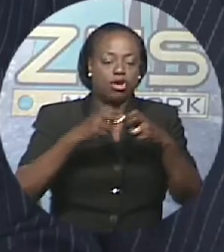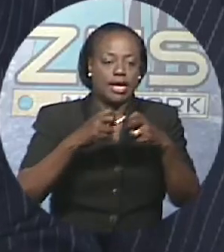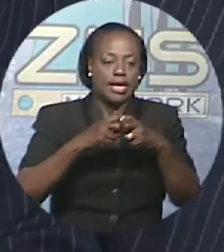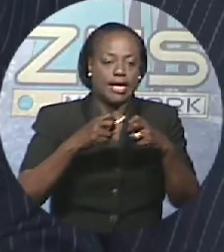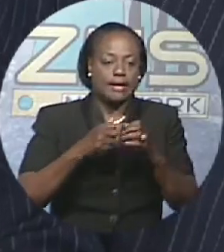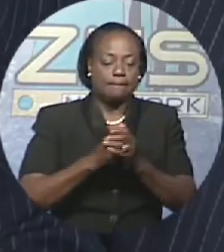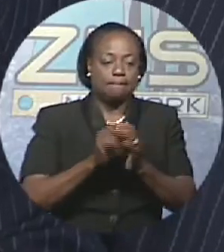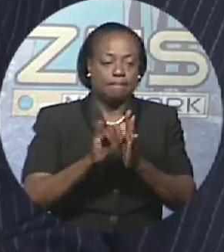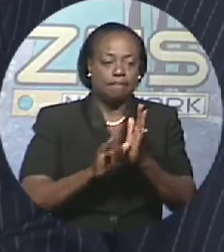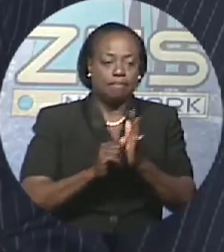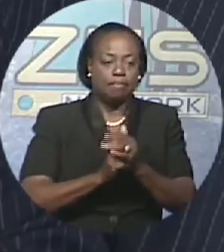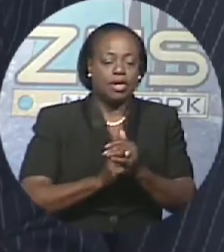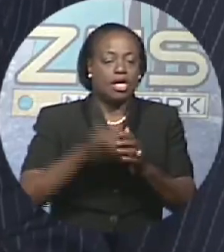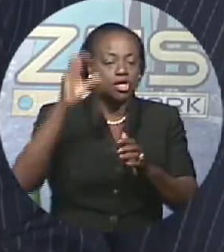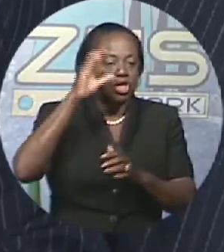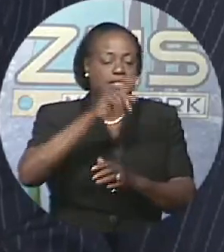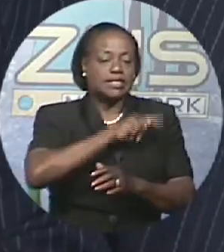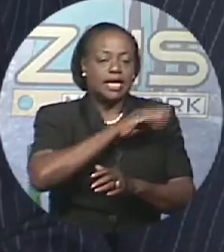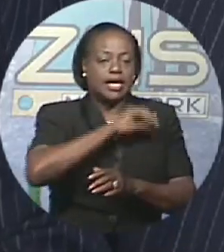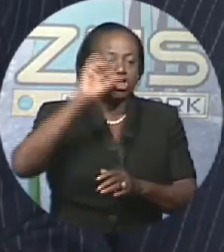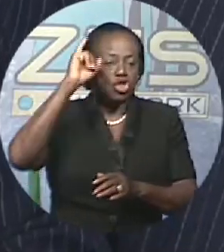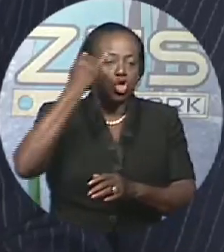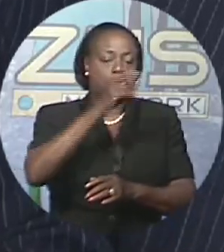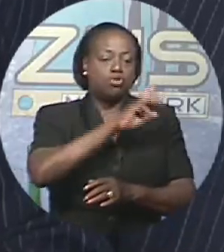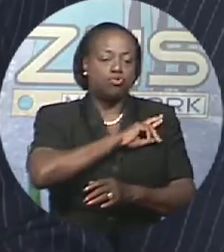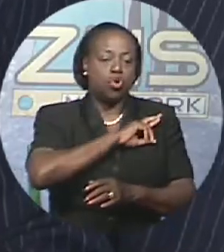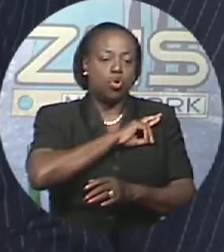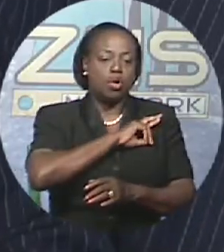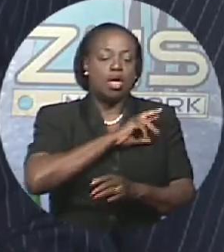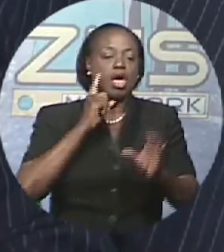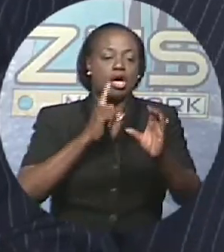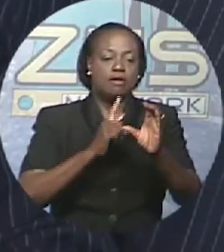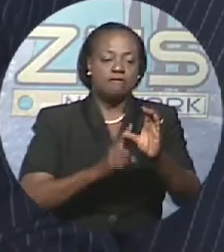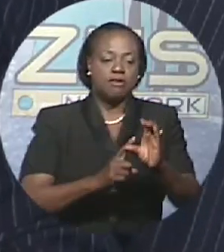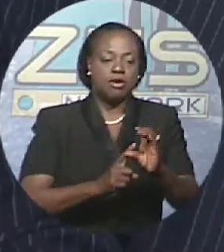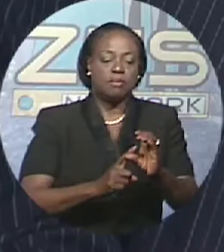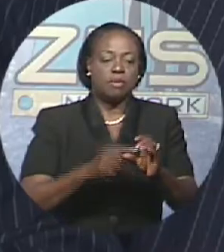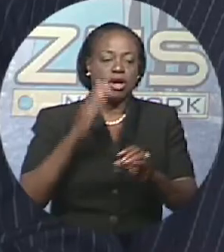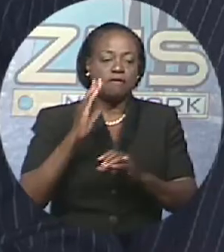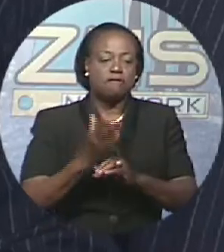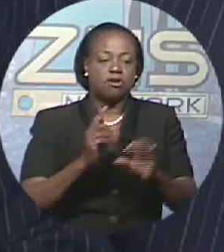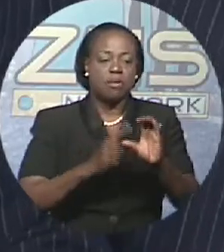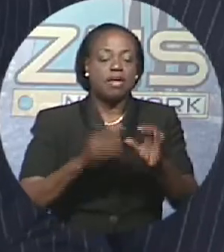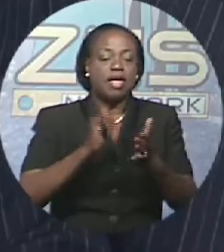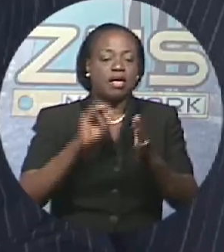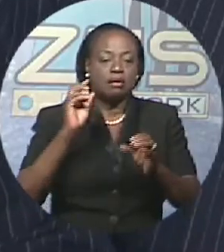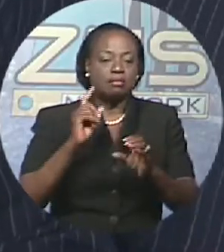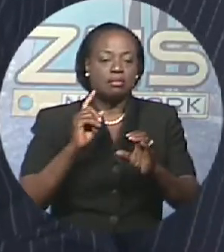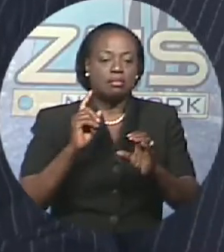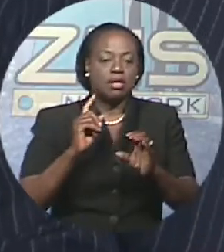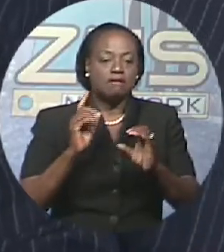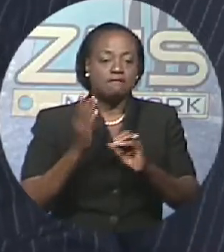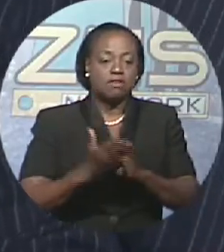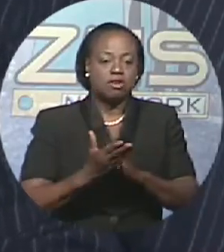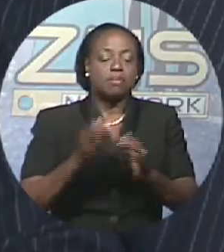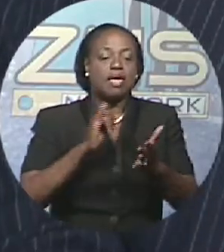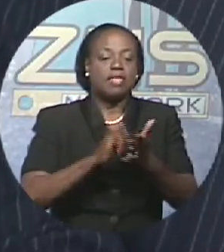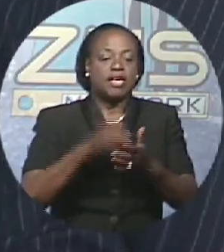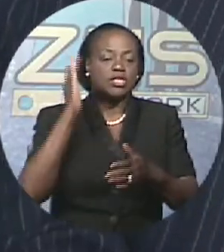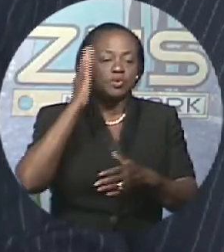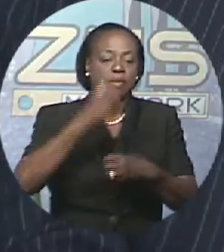also includes the refurbishment of a non-functioning radar system and the installation of a radar 3D tower simulator.